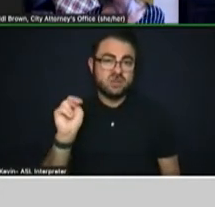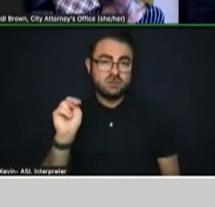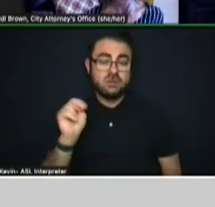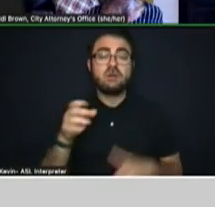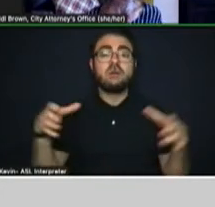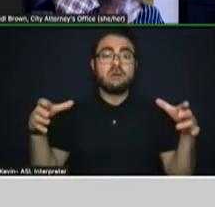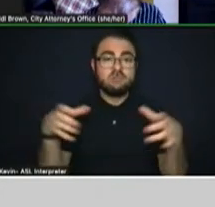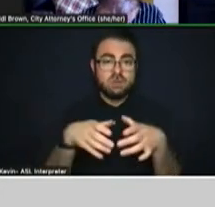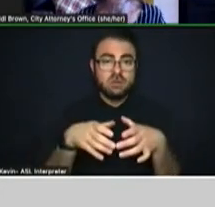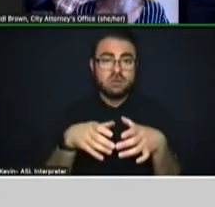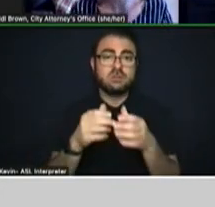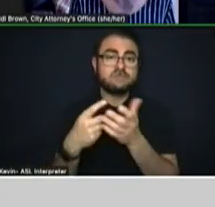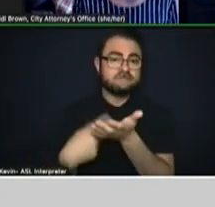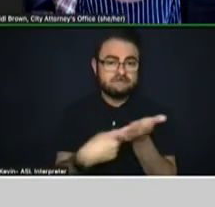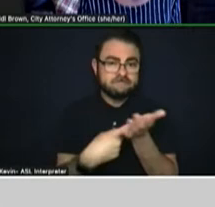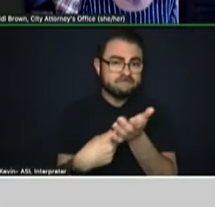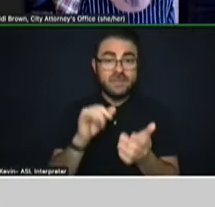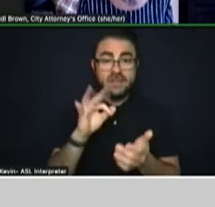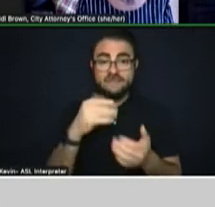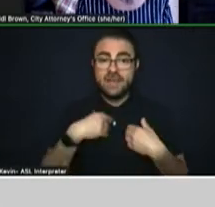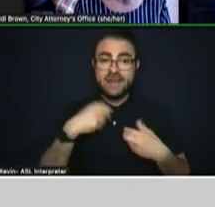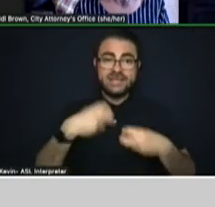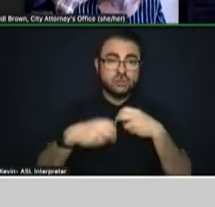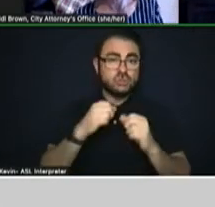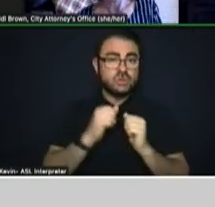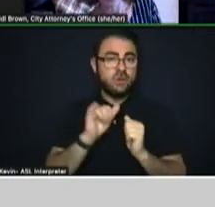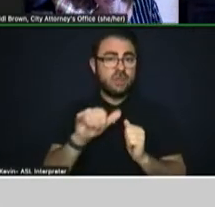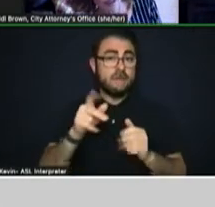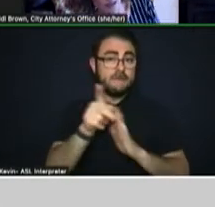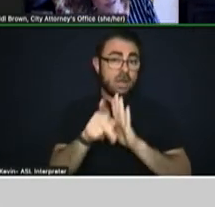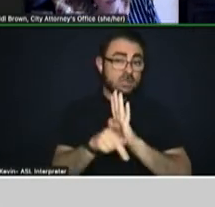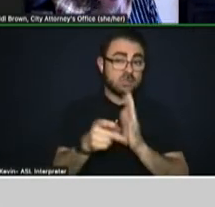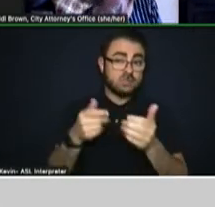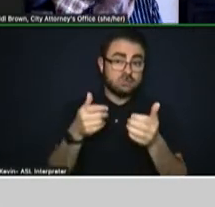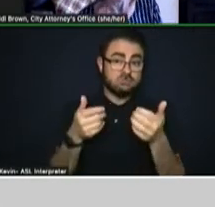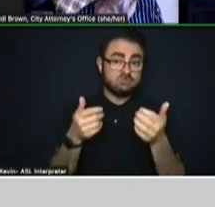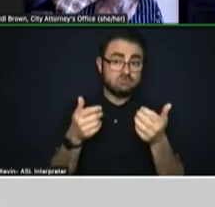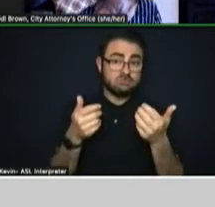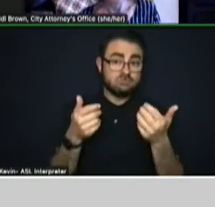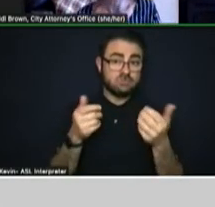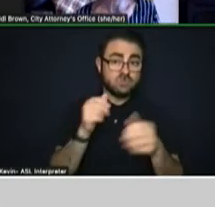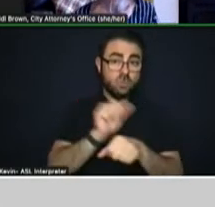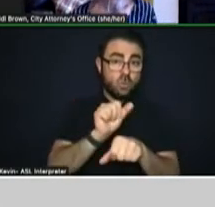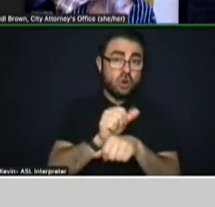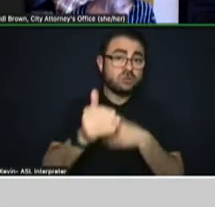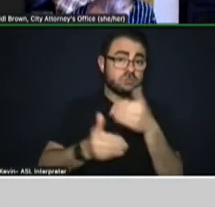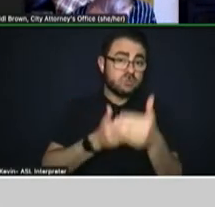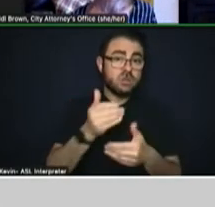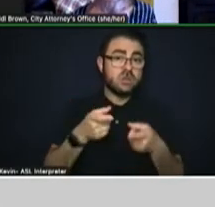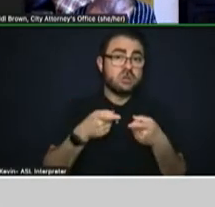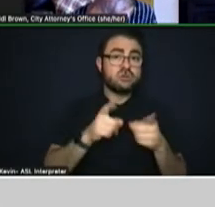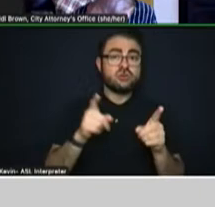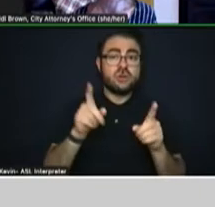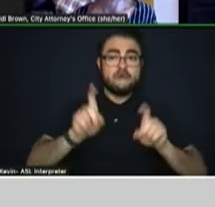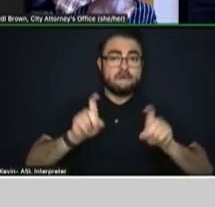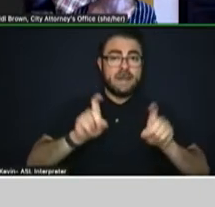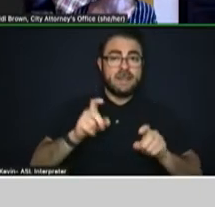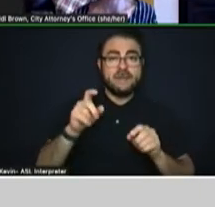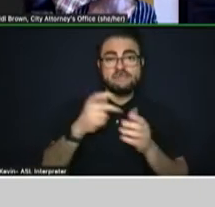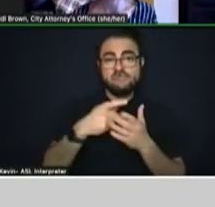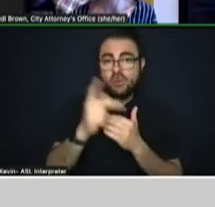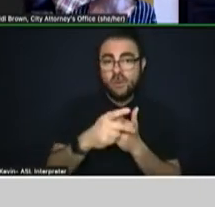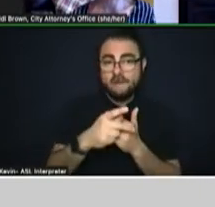were issues with how the policy worked with the during the pilot program, and if